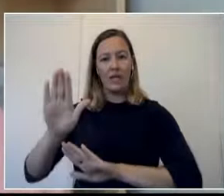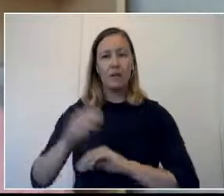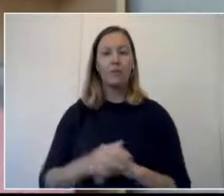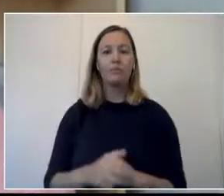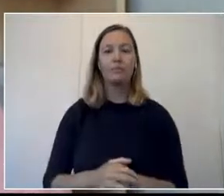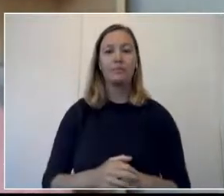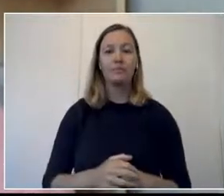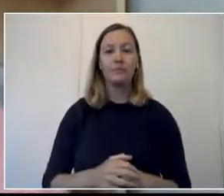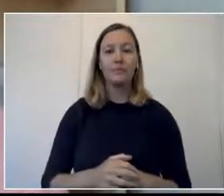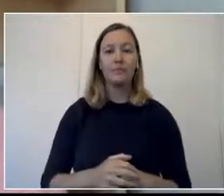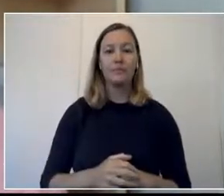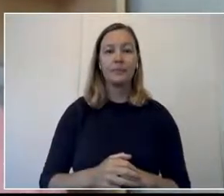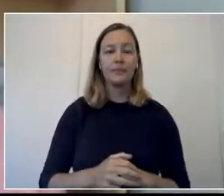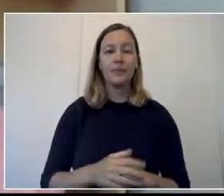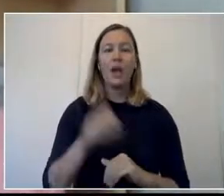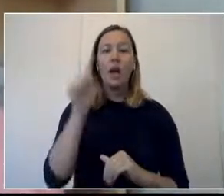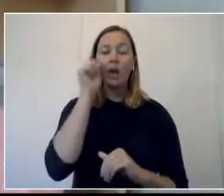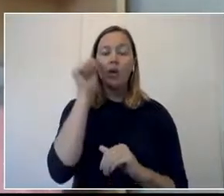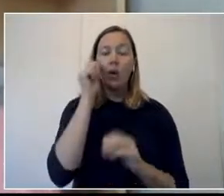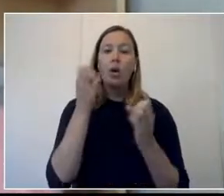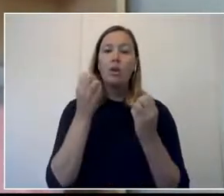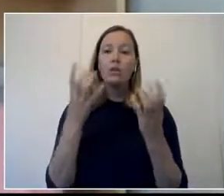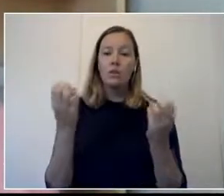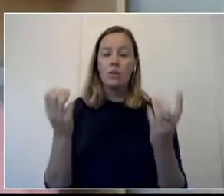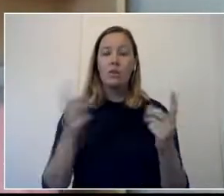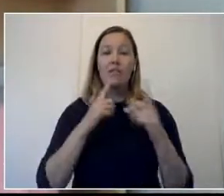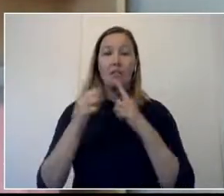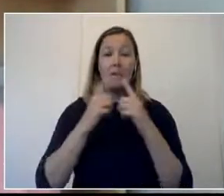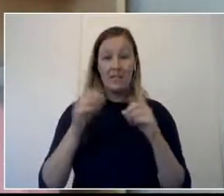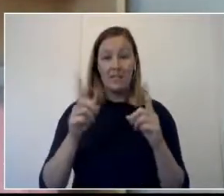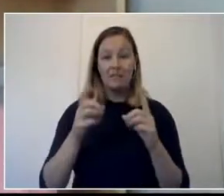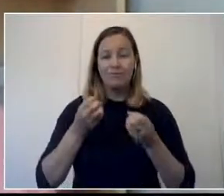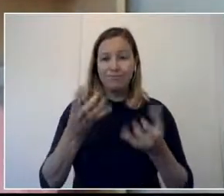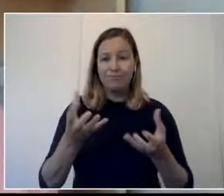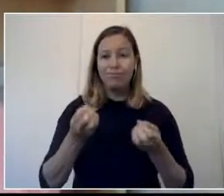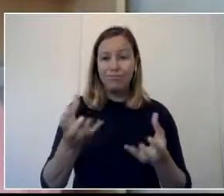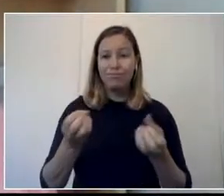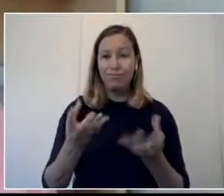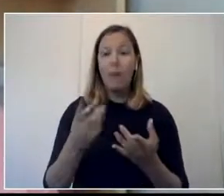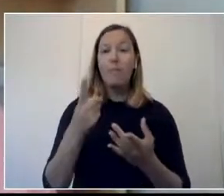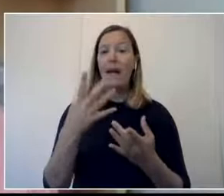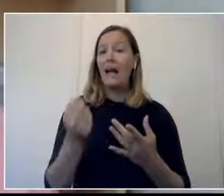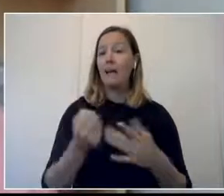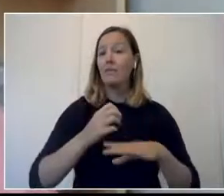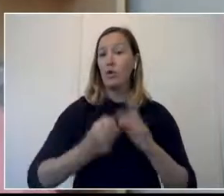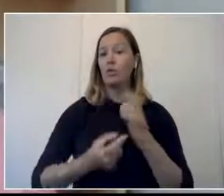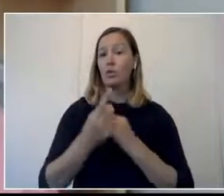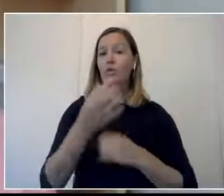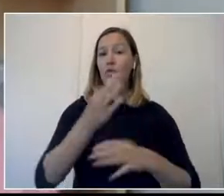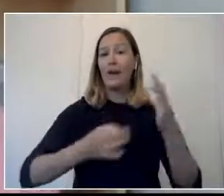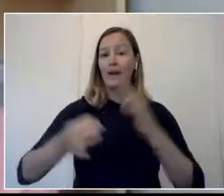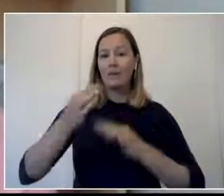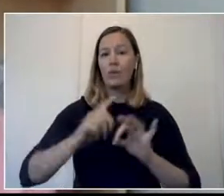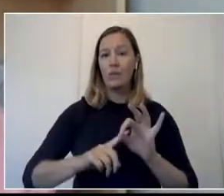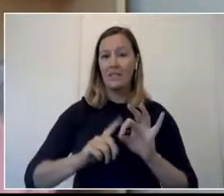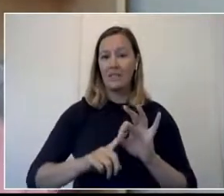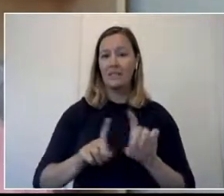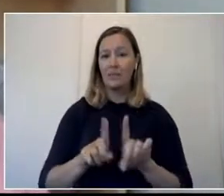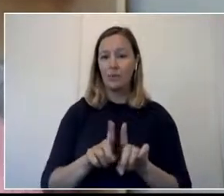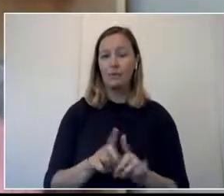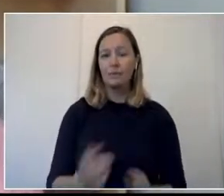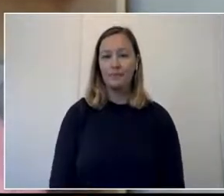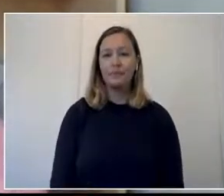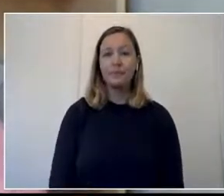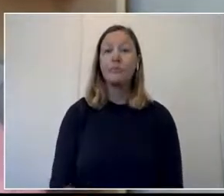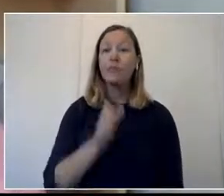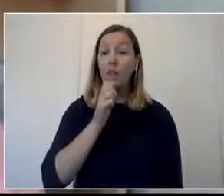to be a lot of information in today's session, but there will be plenty of opportunities to ask any questions as we go along. If you